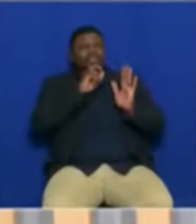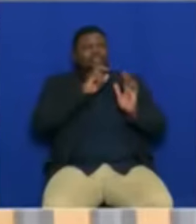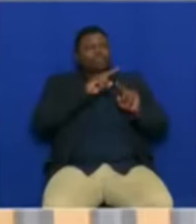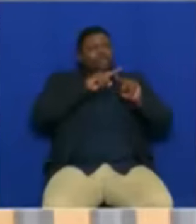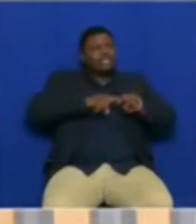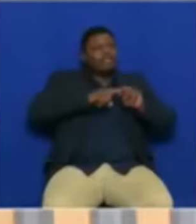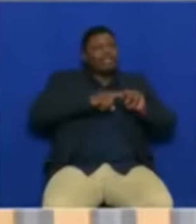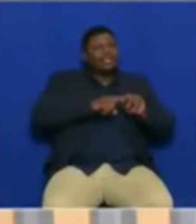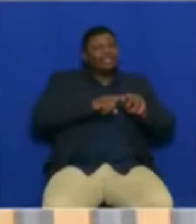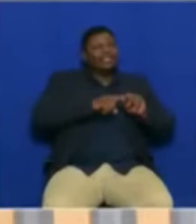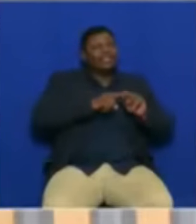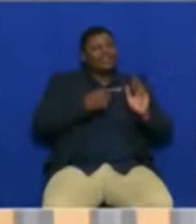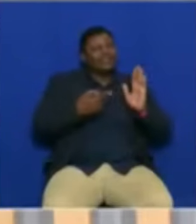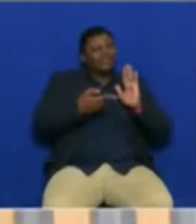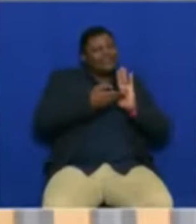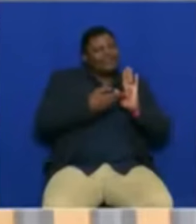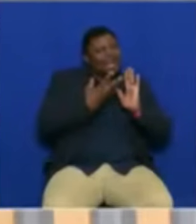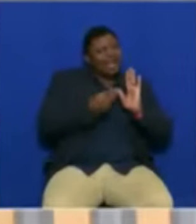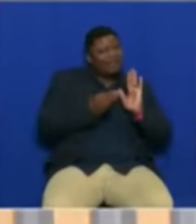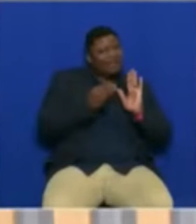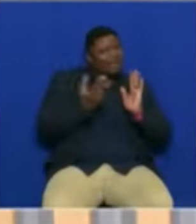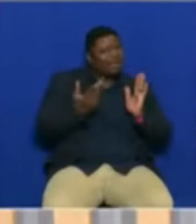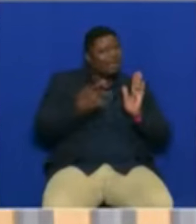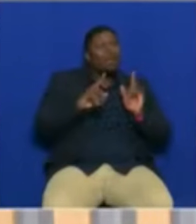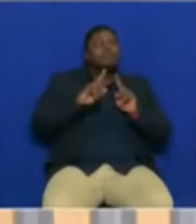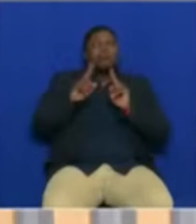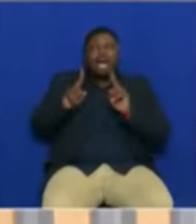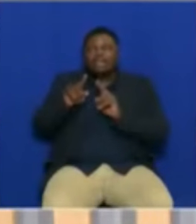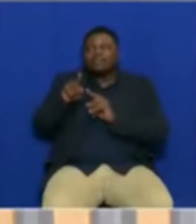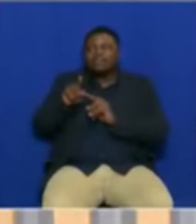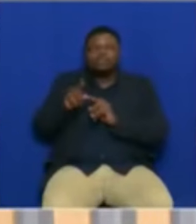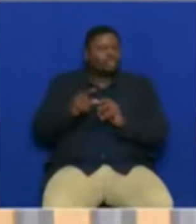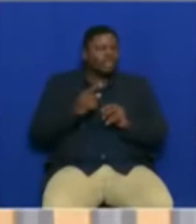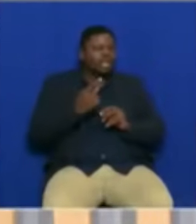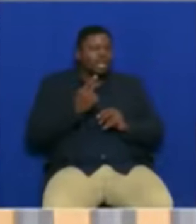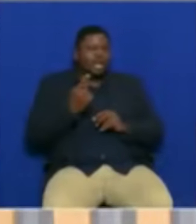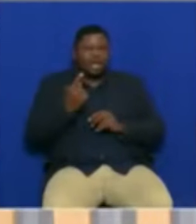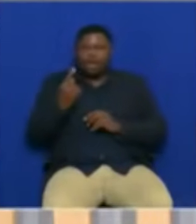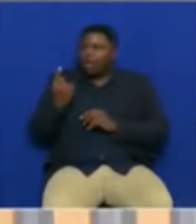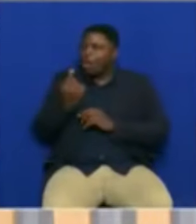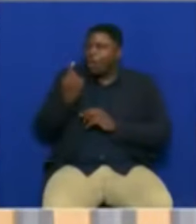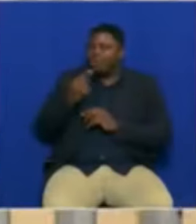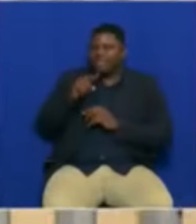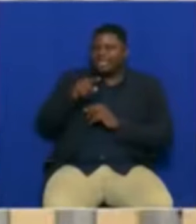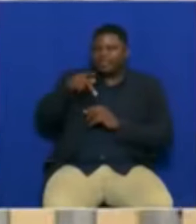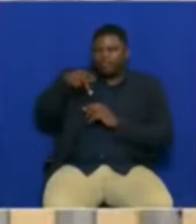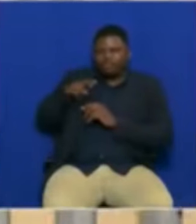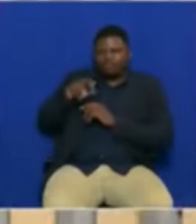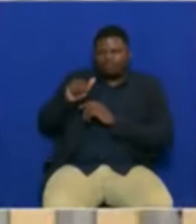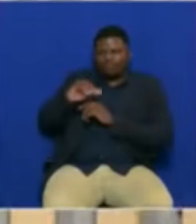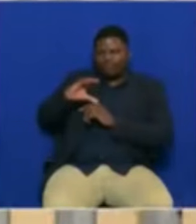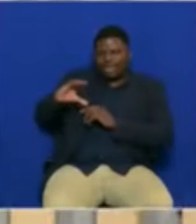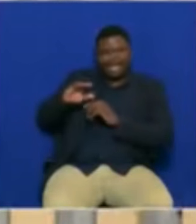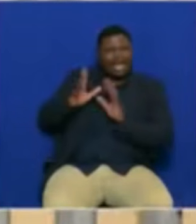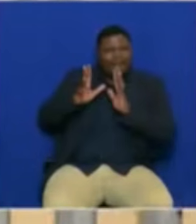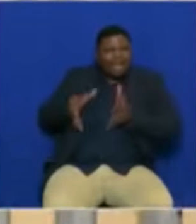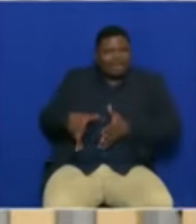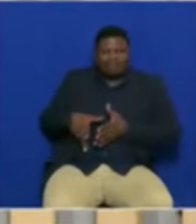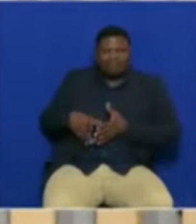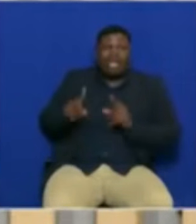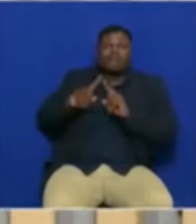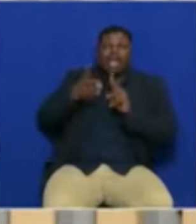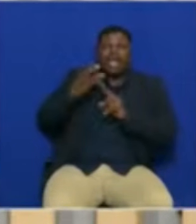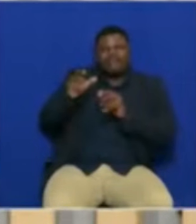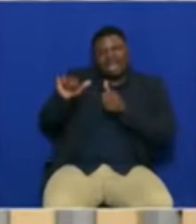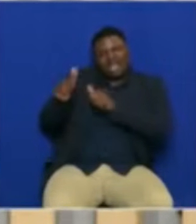Okay. What else? And where do I see that in the charge sheet? In my affidavit, yes, I put